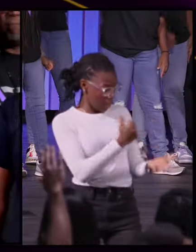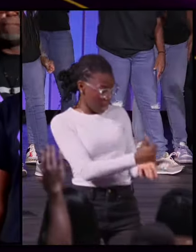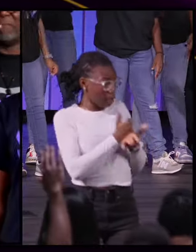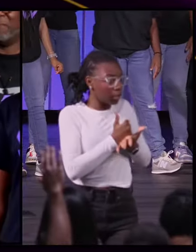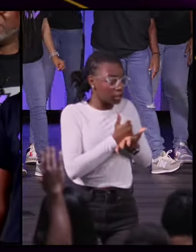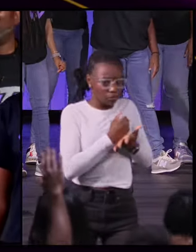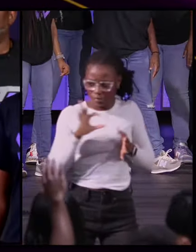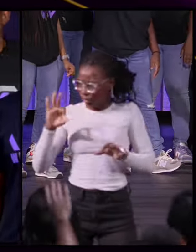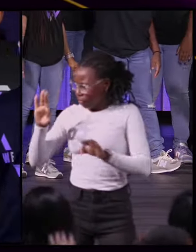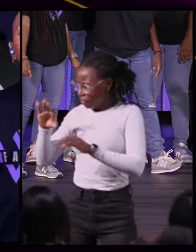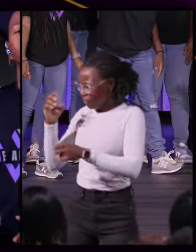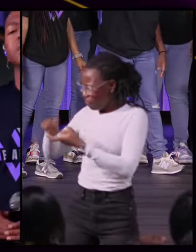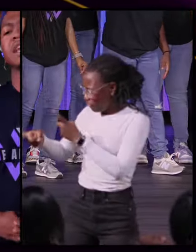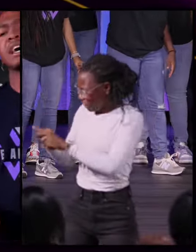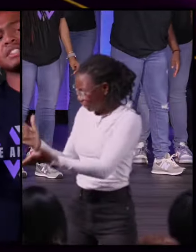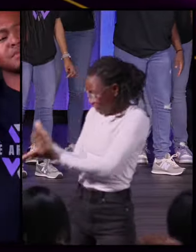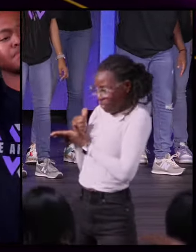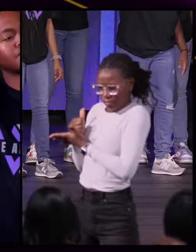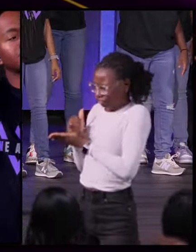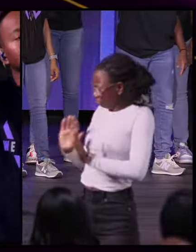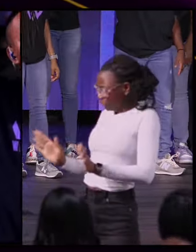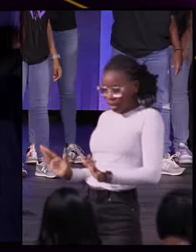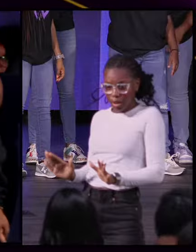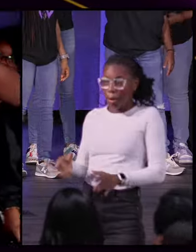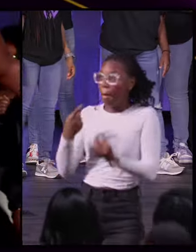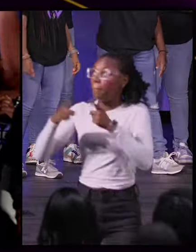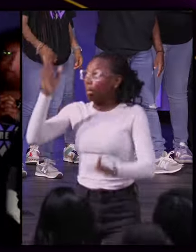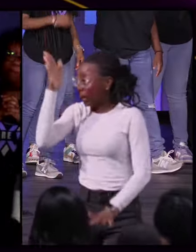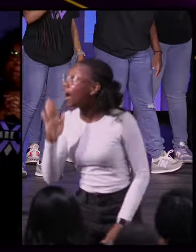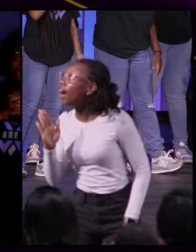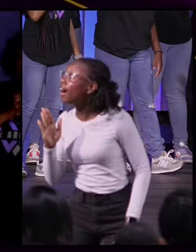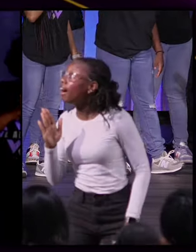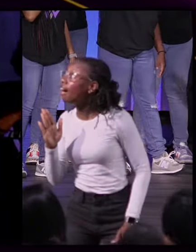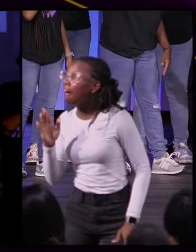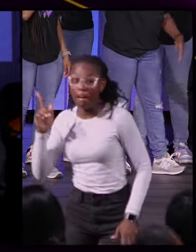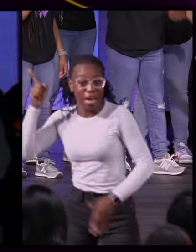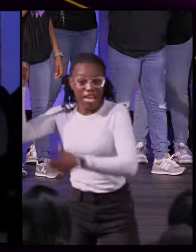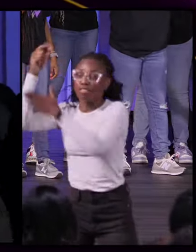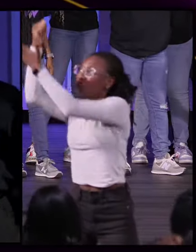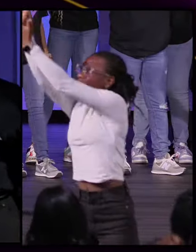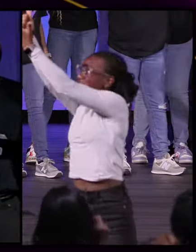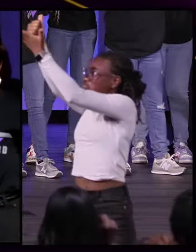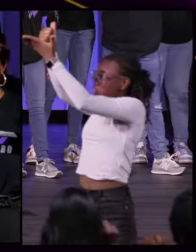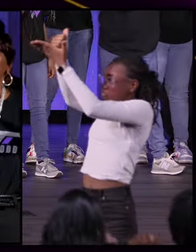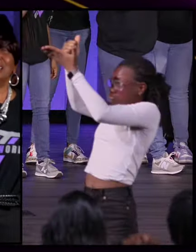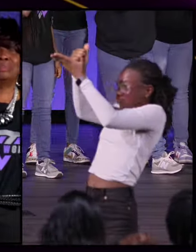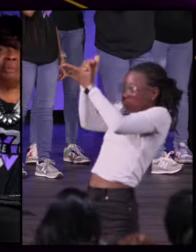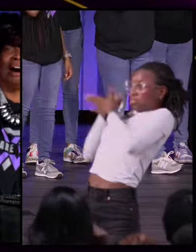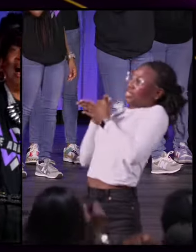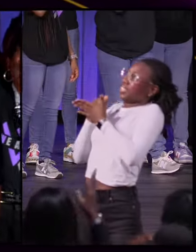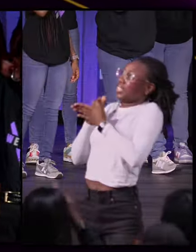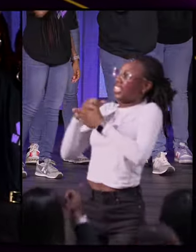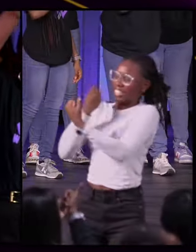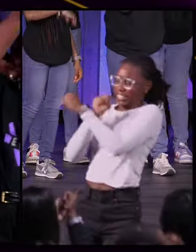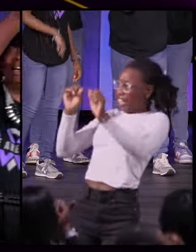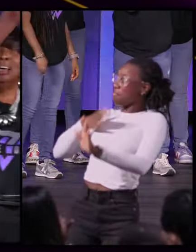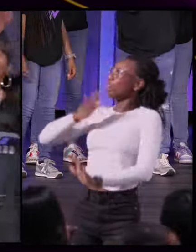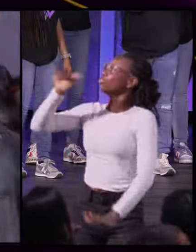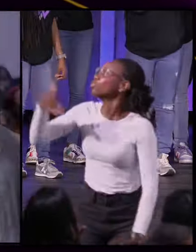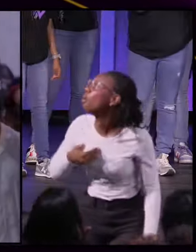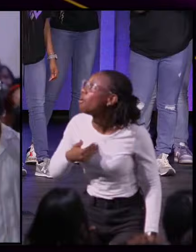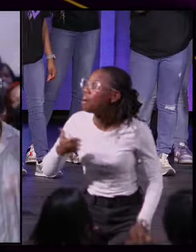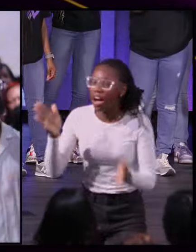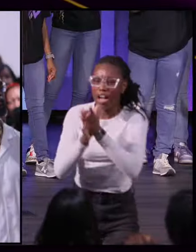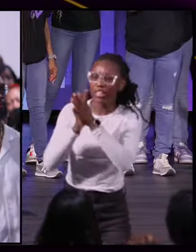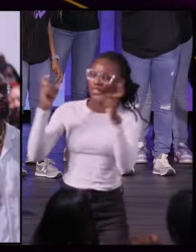turned to my friends and they didn't work. But when I called on the name of Jesus, he worked it out for me. Hallelujah.